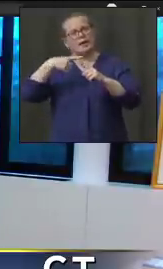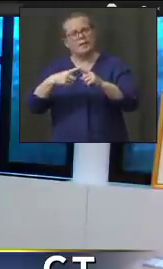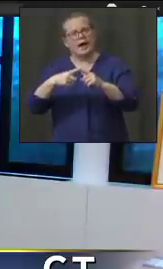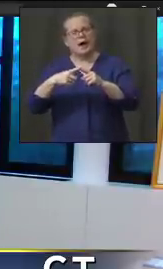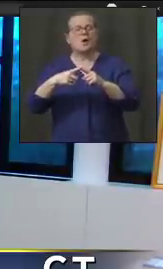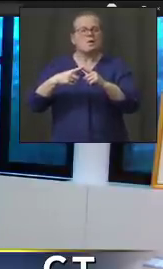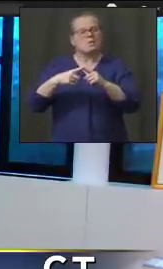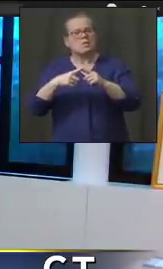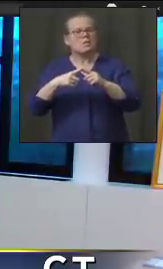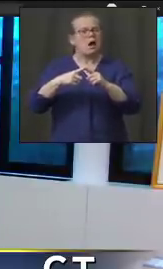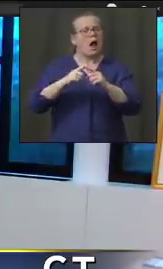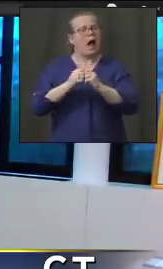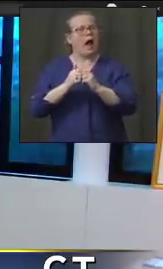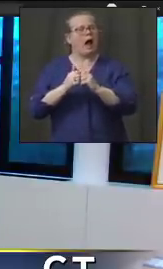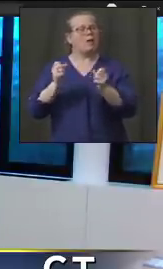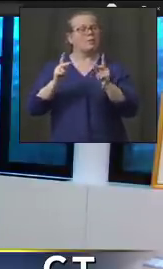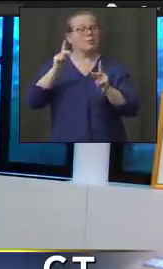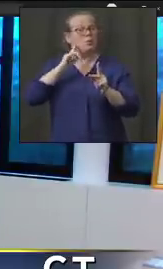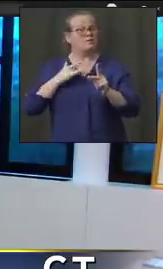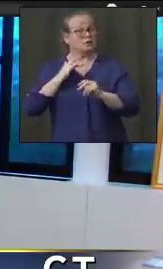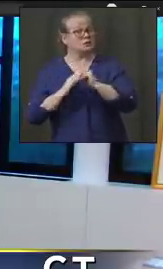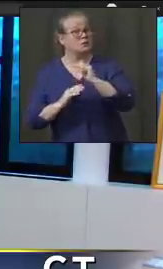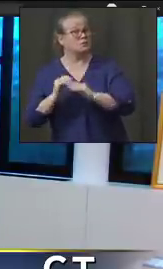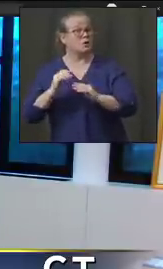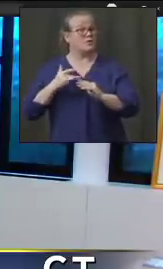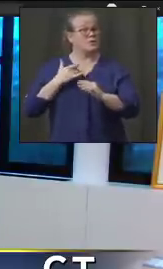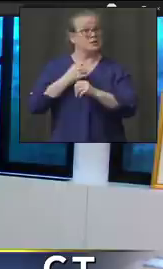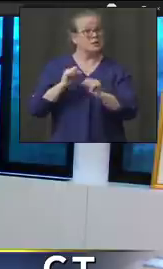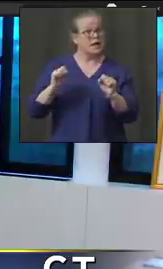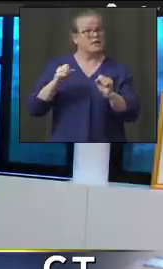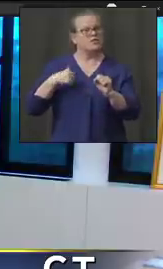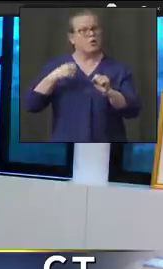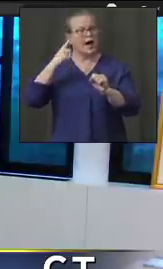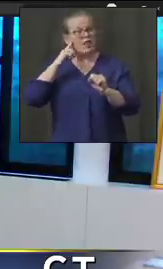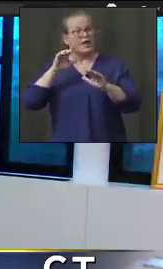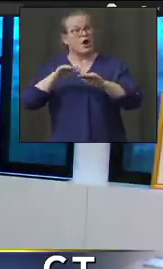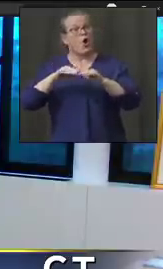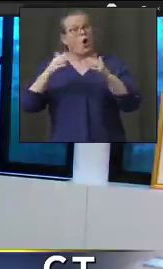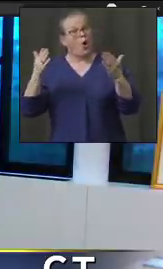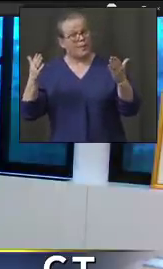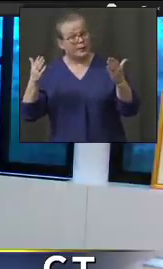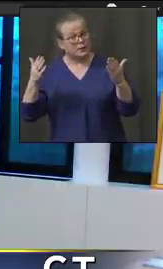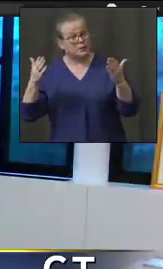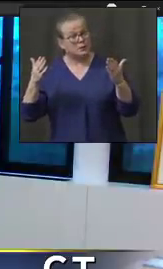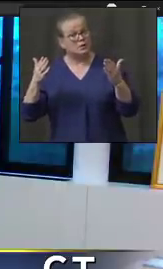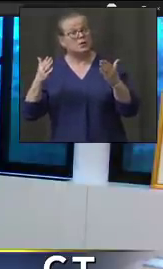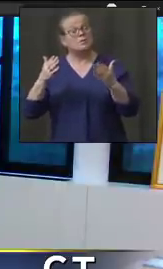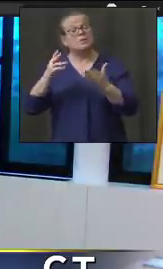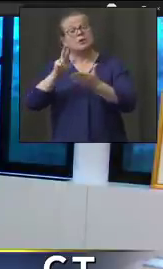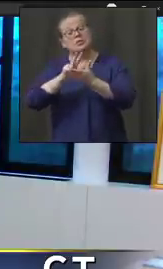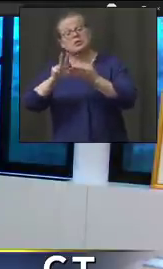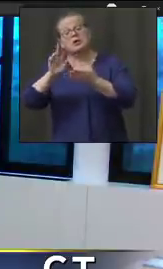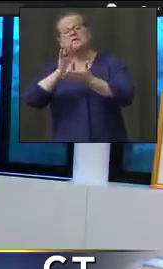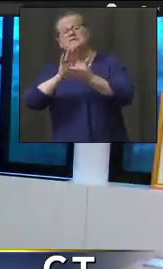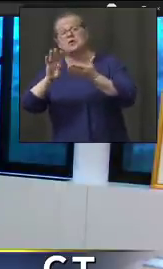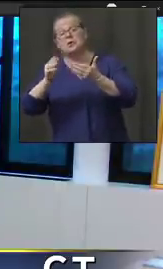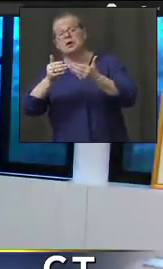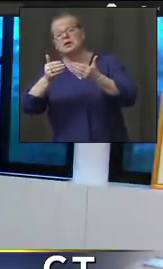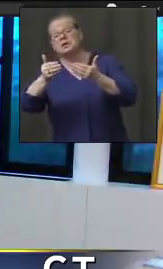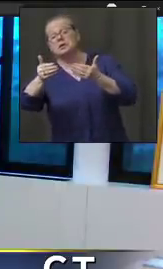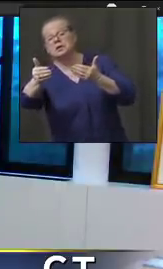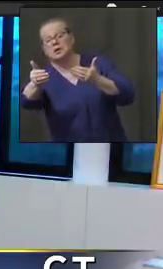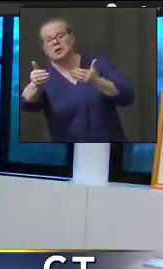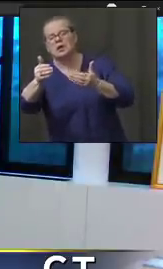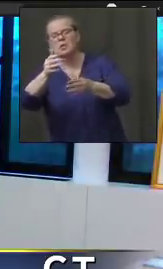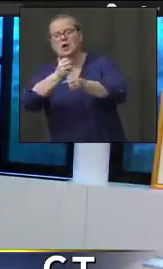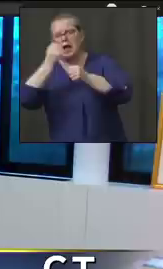after reopening, we should have some idea as to what percentage of people are actually going back to work and not claiming unemployment